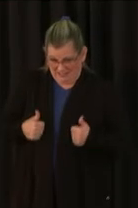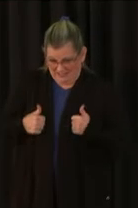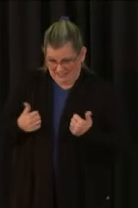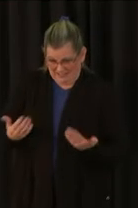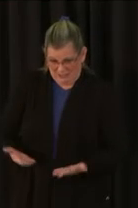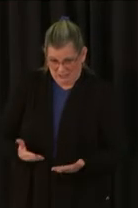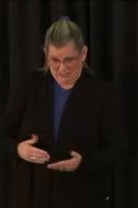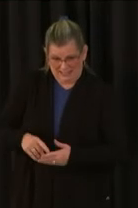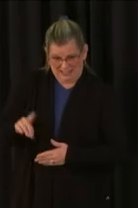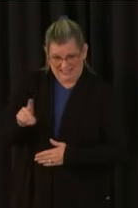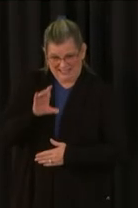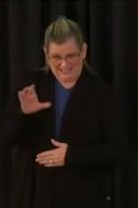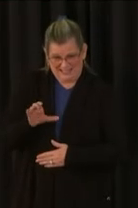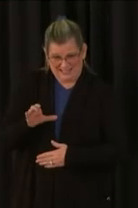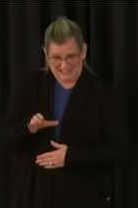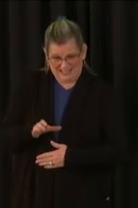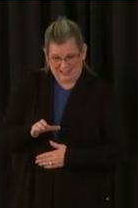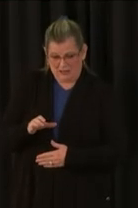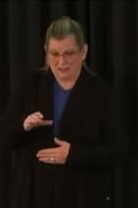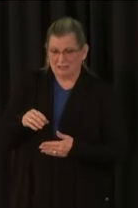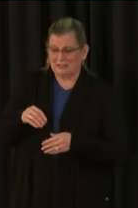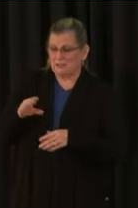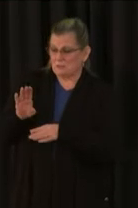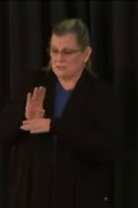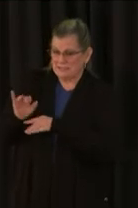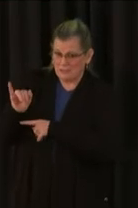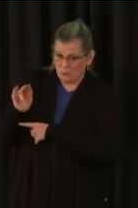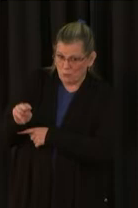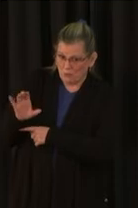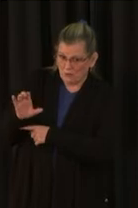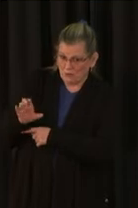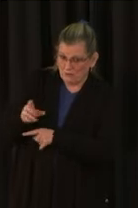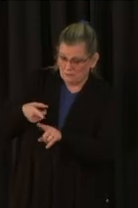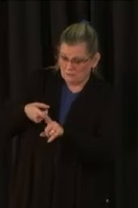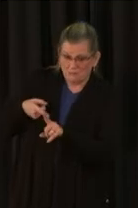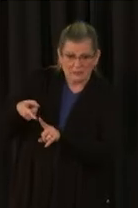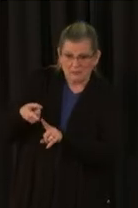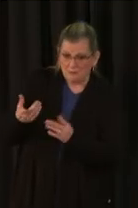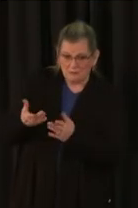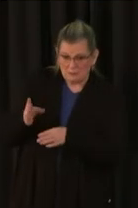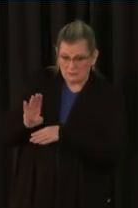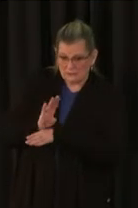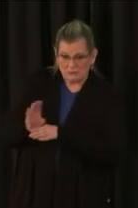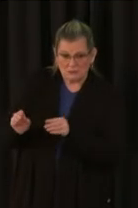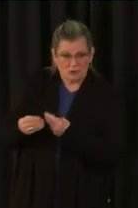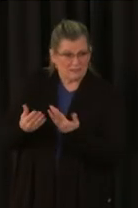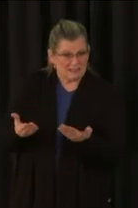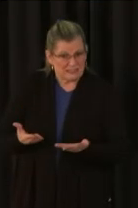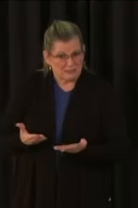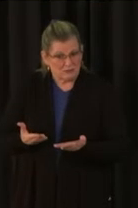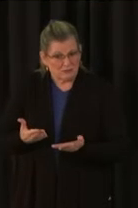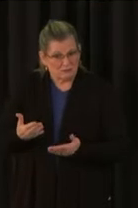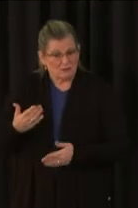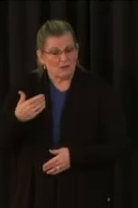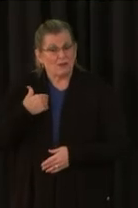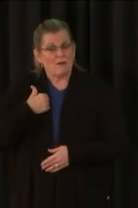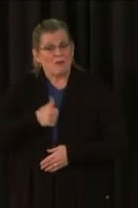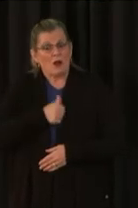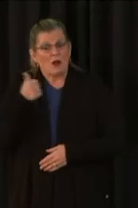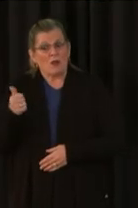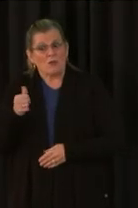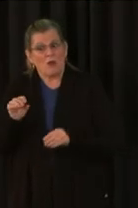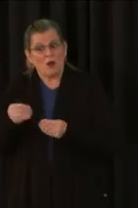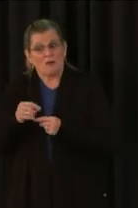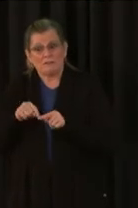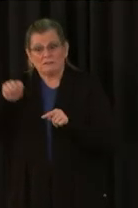eligible. My business is incorporated in another state, but my main business office is in D.C. Am I eligible? Yes, you are. I established my business in January,